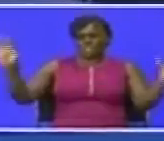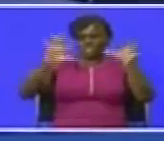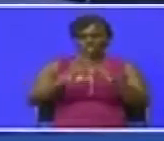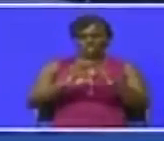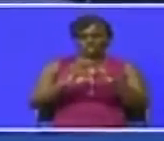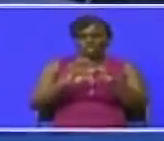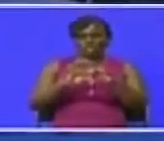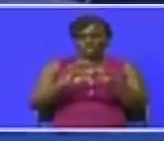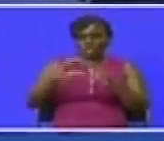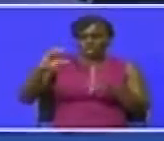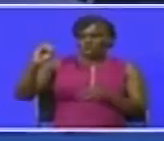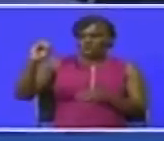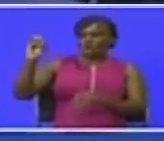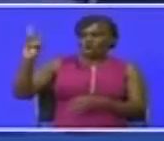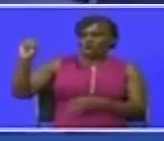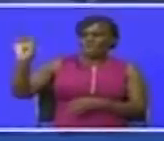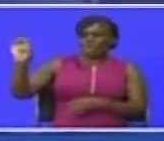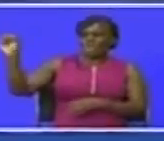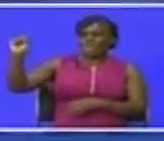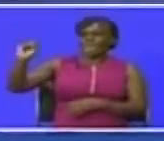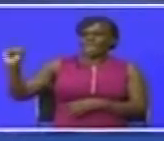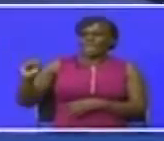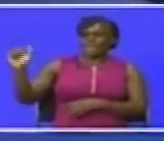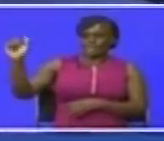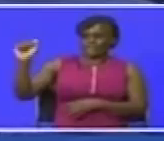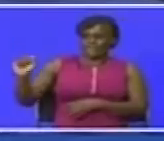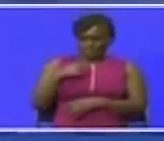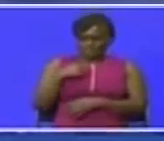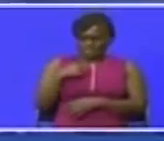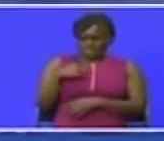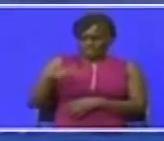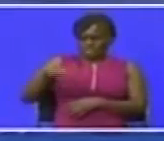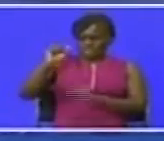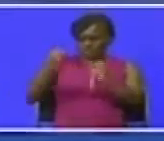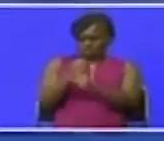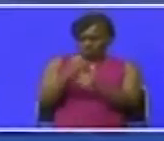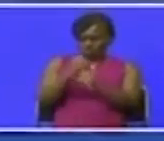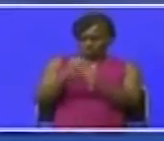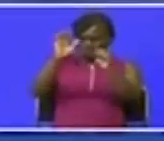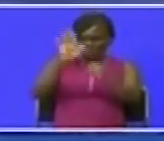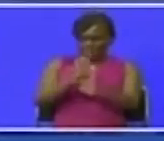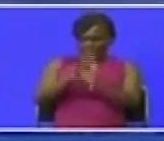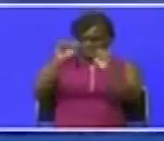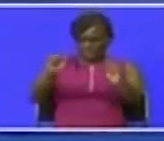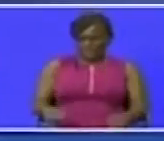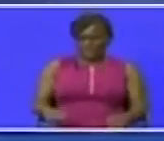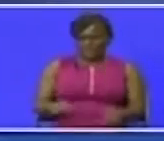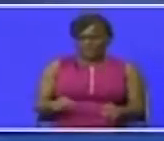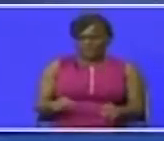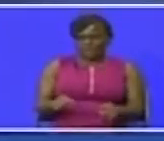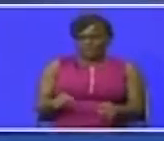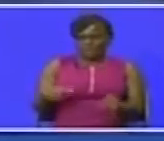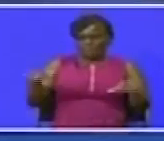we are joining Comesa as a trading bloc. I think we will do a lot. We are in the middle